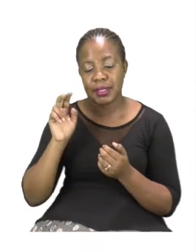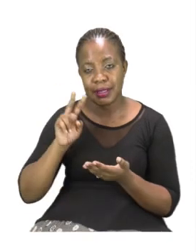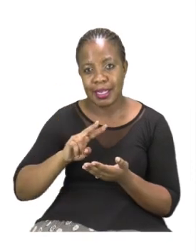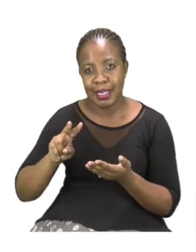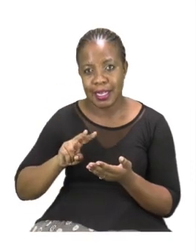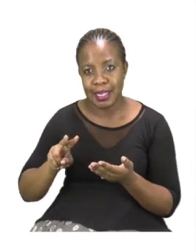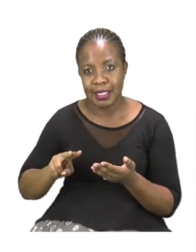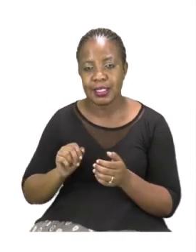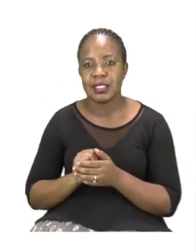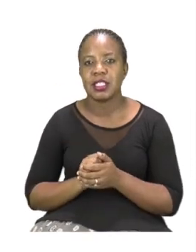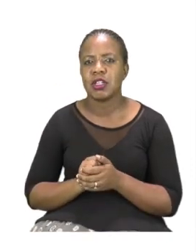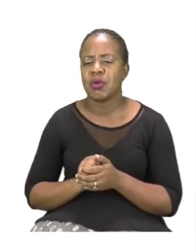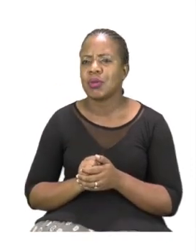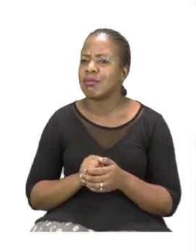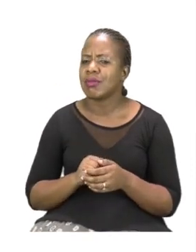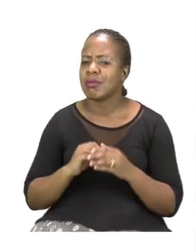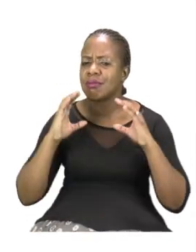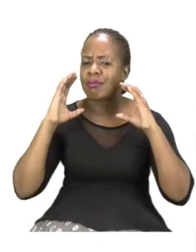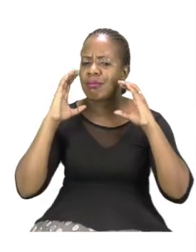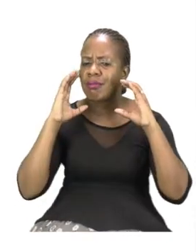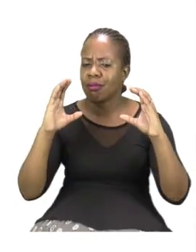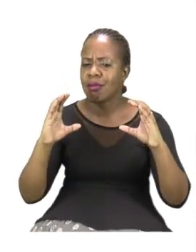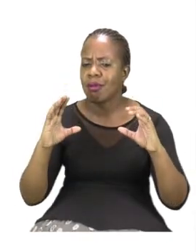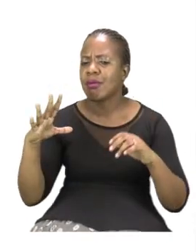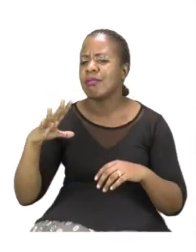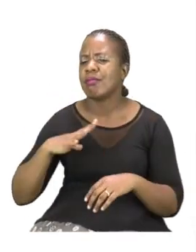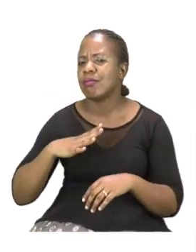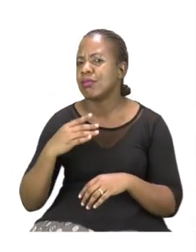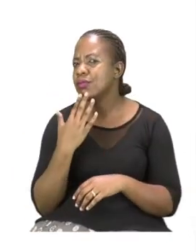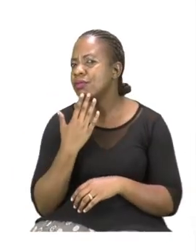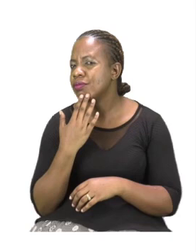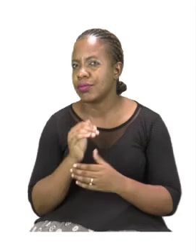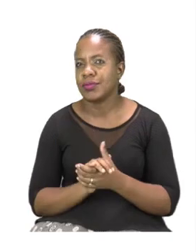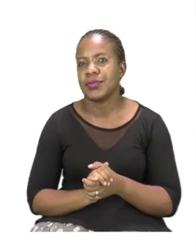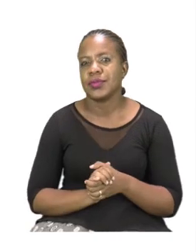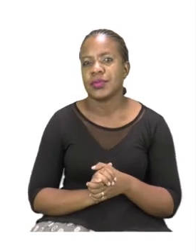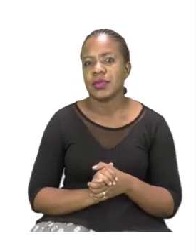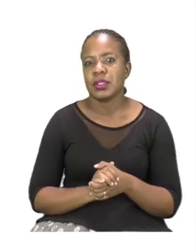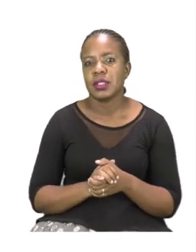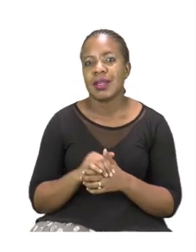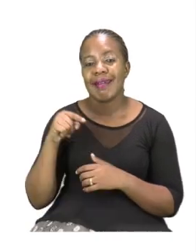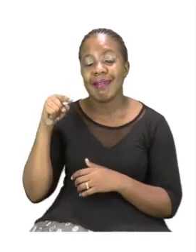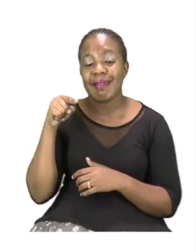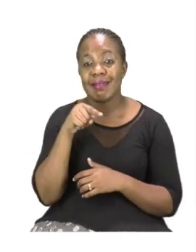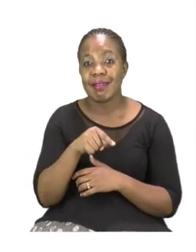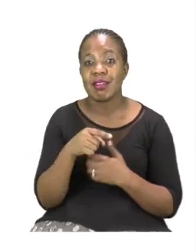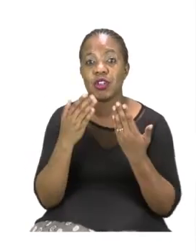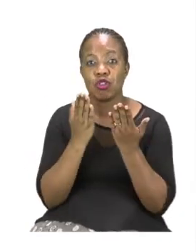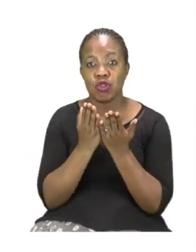who owns the bus. Let's read. This school